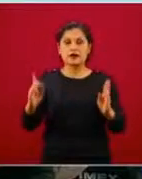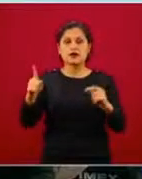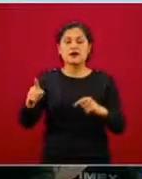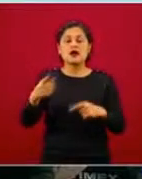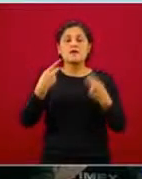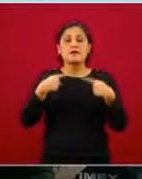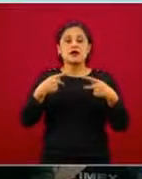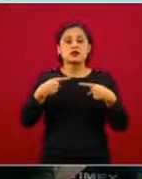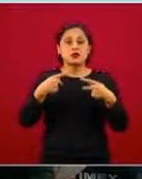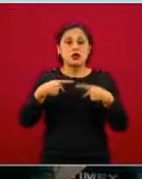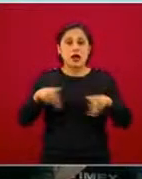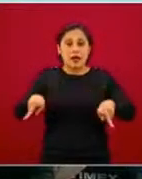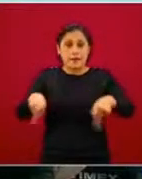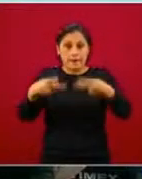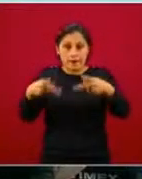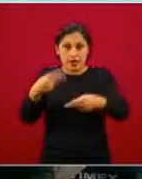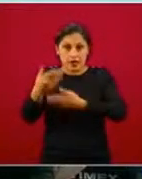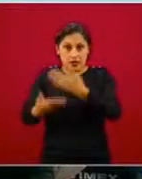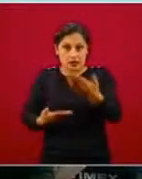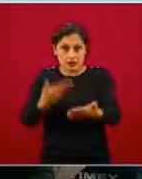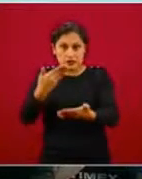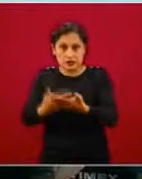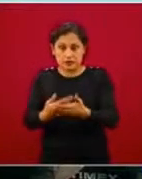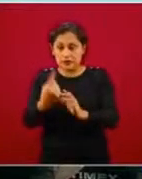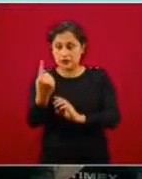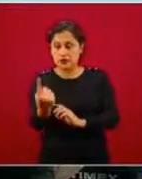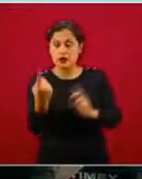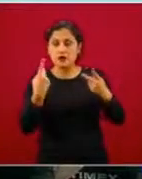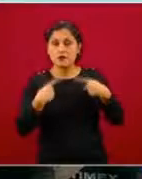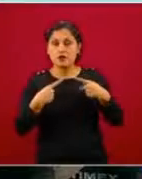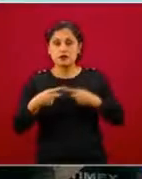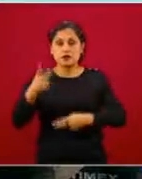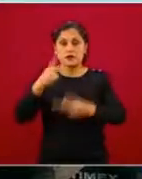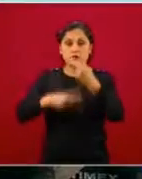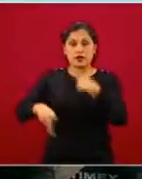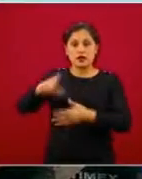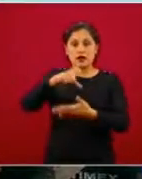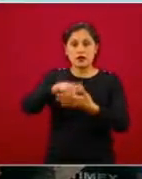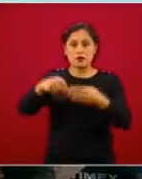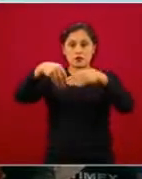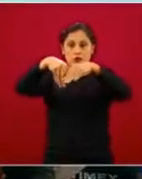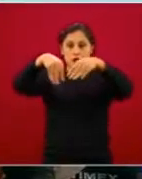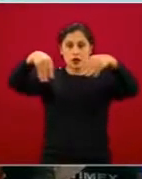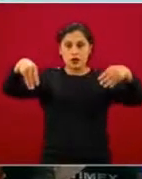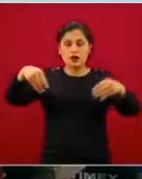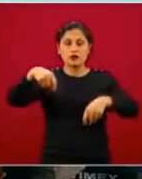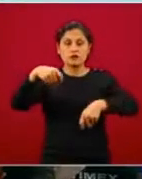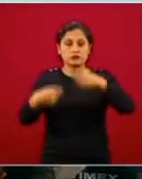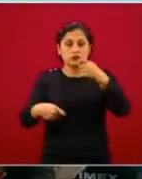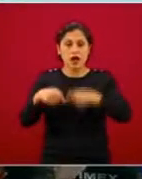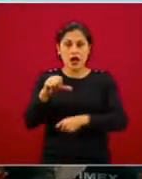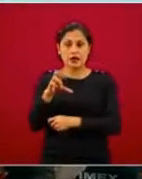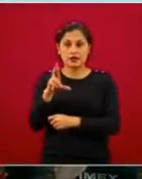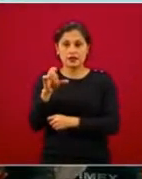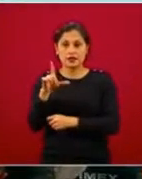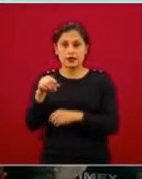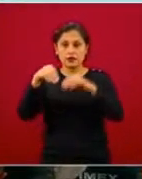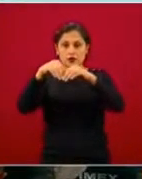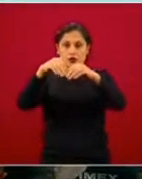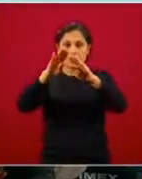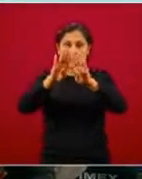of plexiglass between the employee and the clients. This is a physical barrier made out of